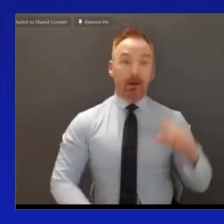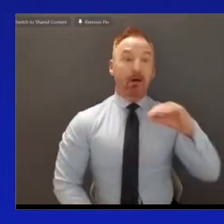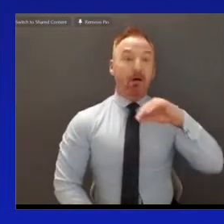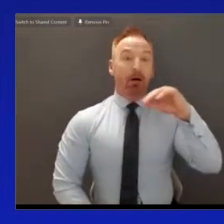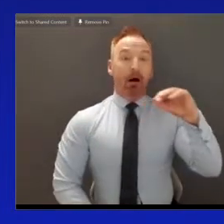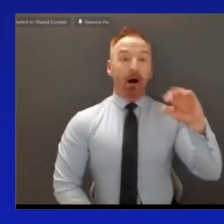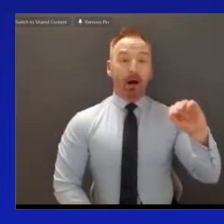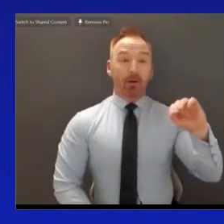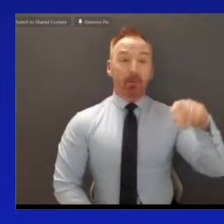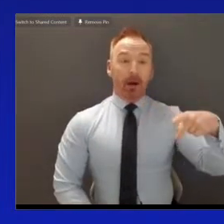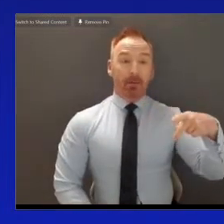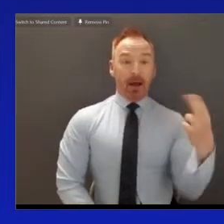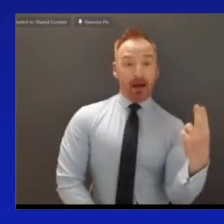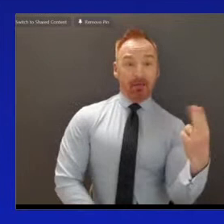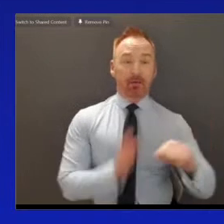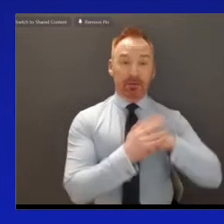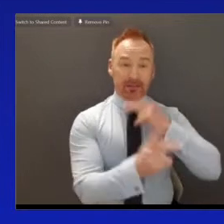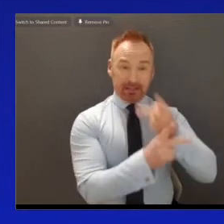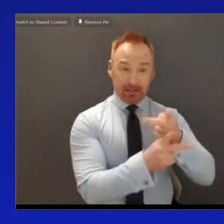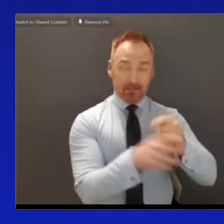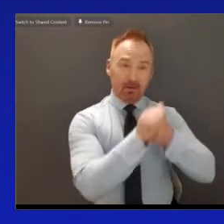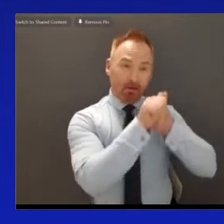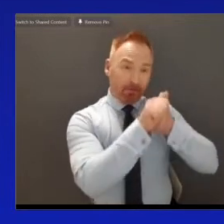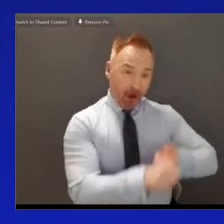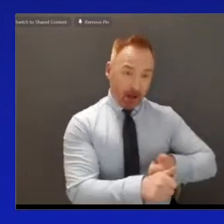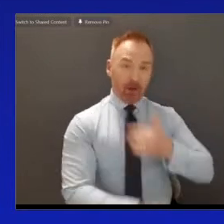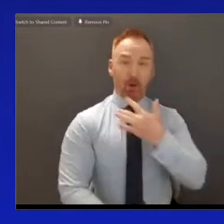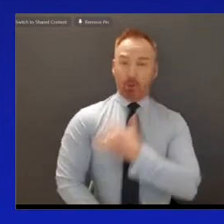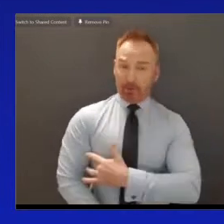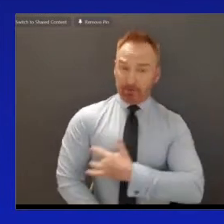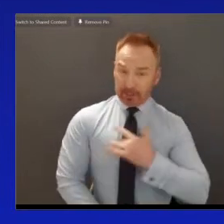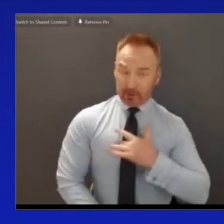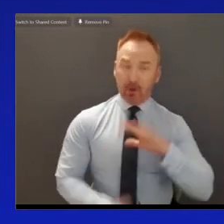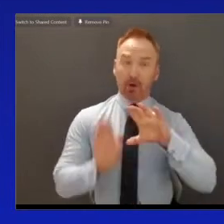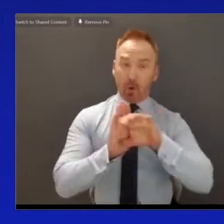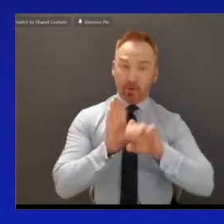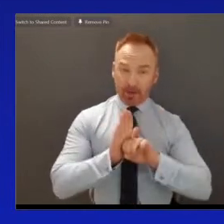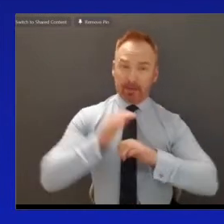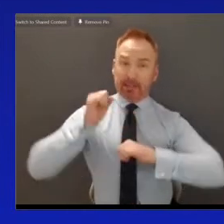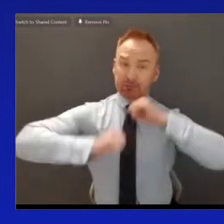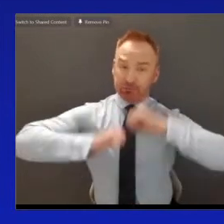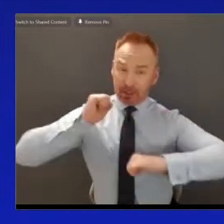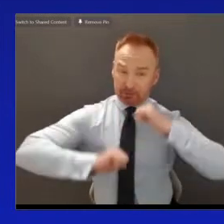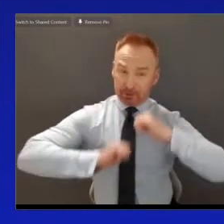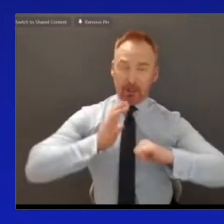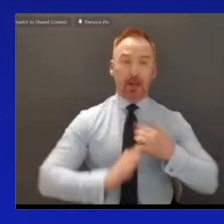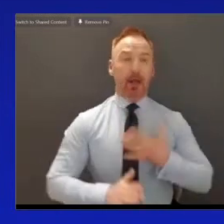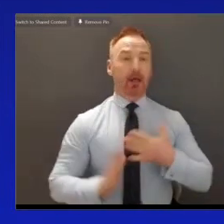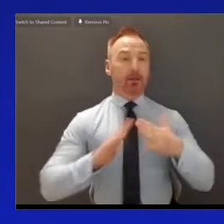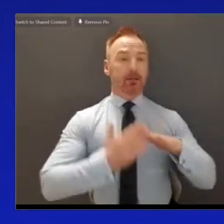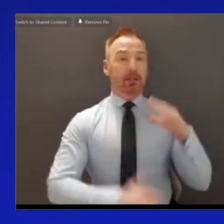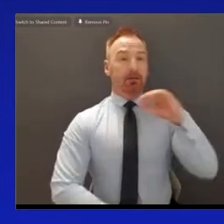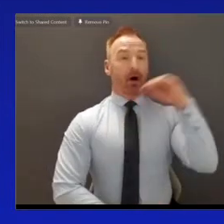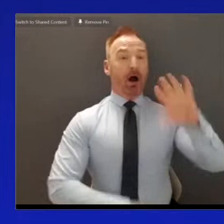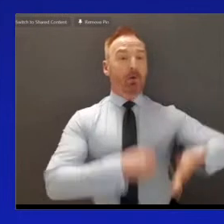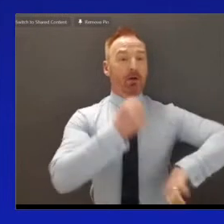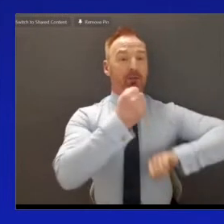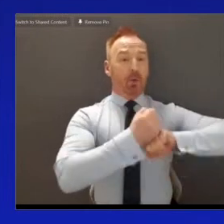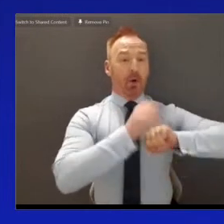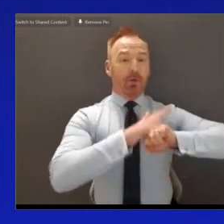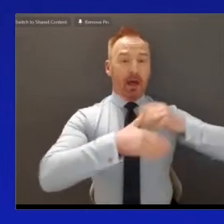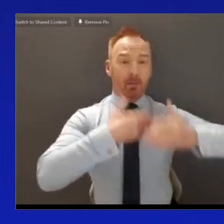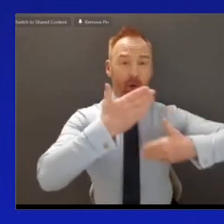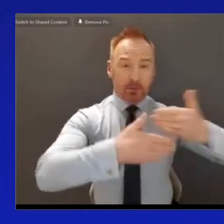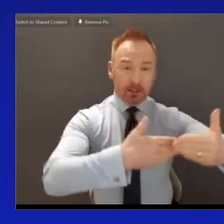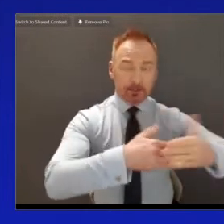the vaccines in accordance with the provincial ethical framework and will be supported by the City of Ottawa. The full